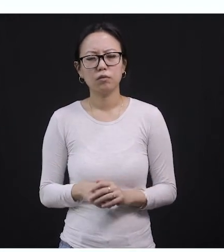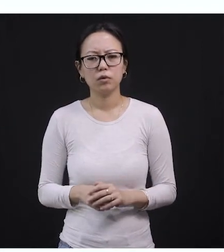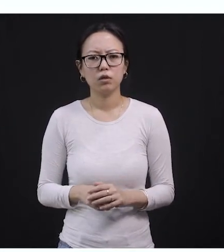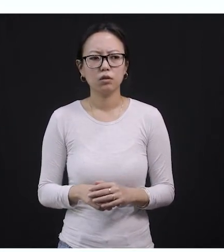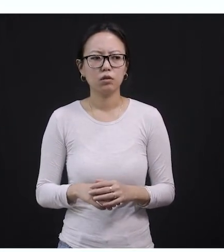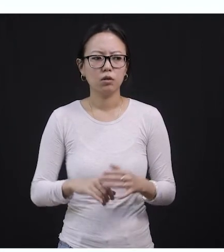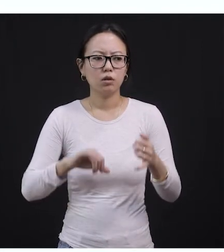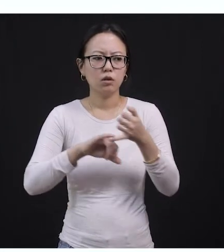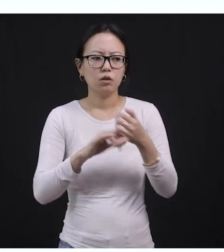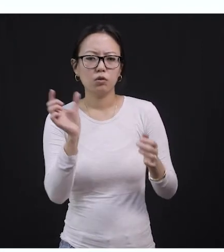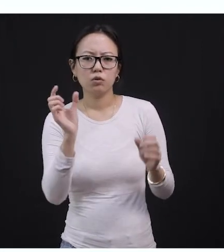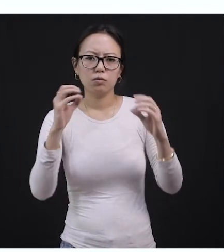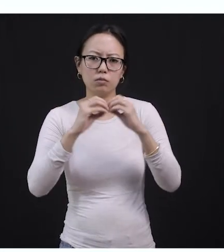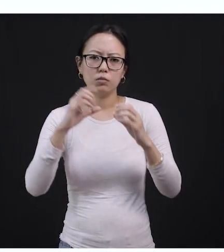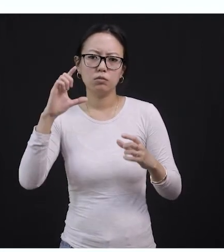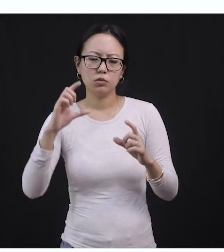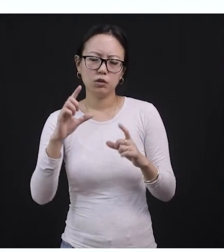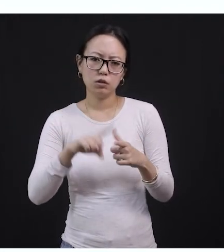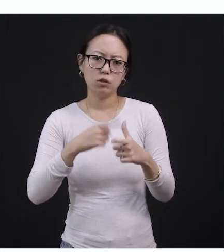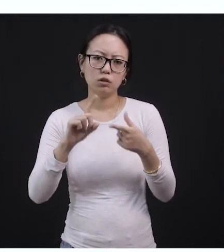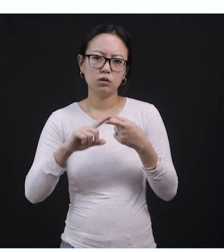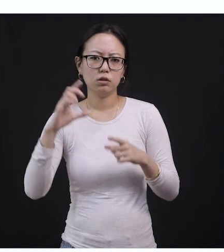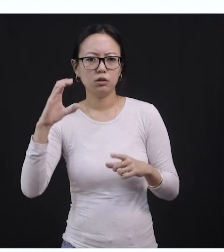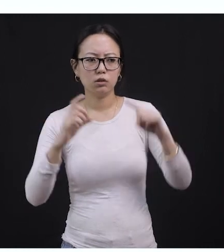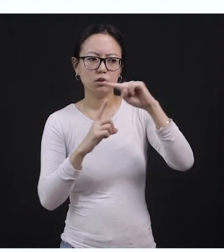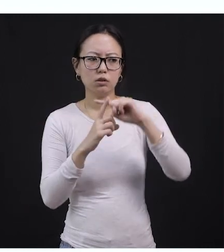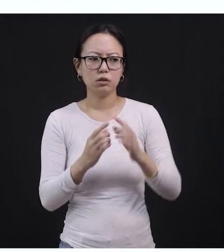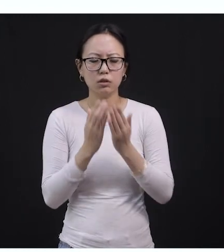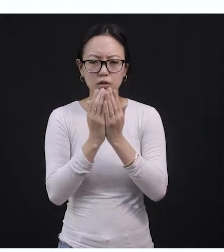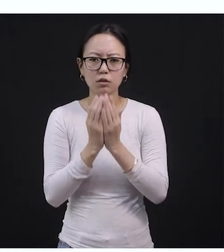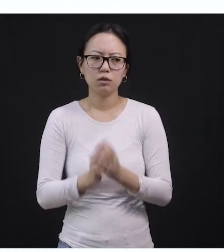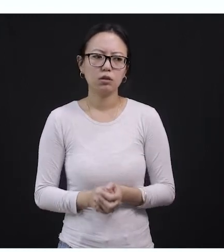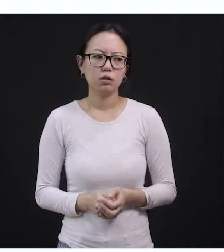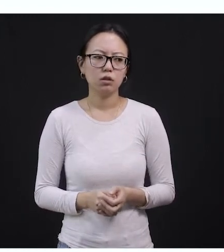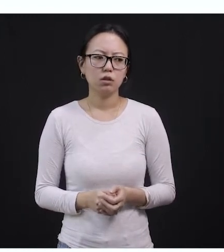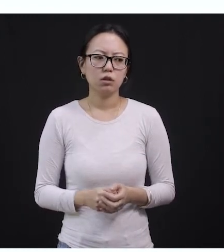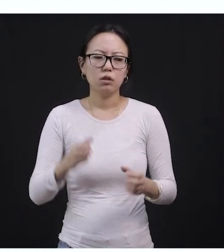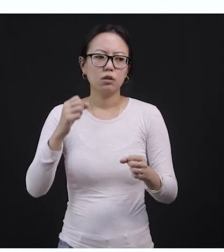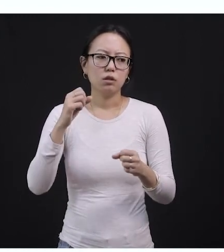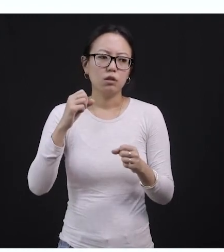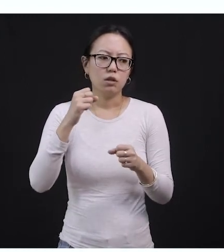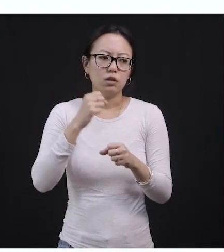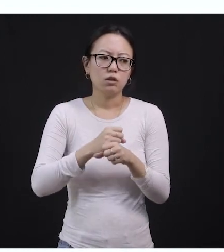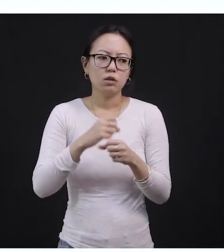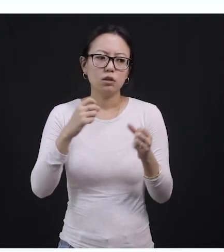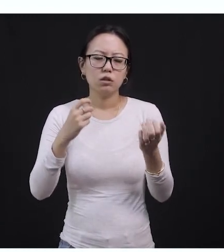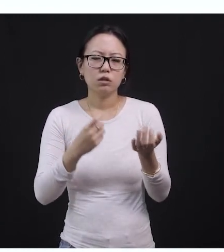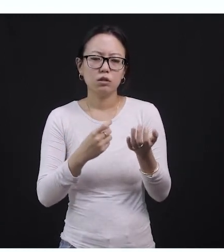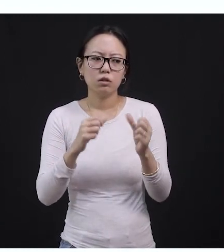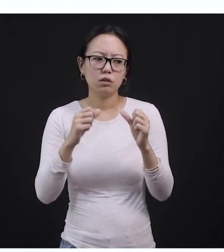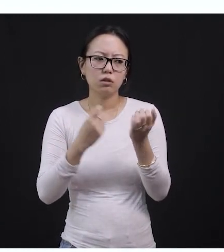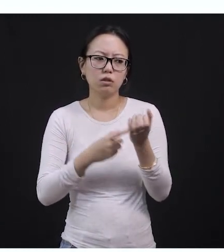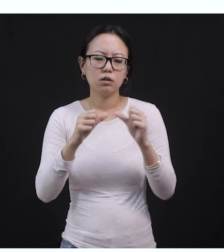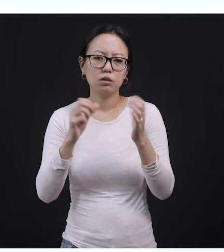also philosophy, metaphysics, astronomy, etc. All right, and then Sanskrit was the